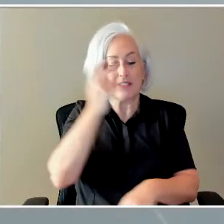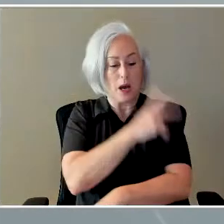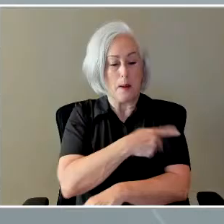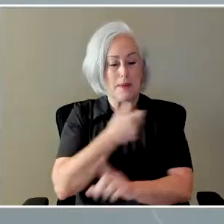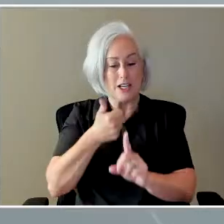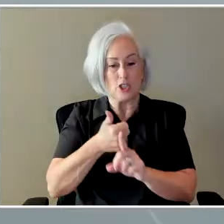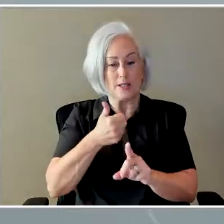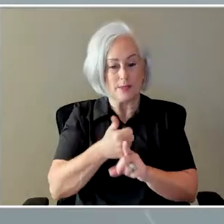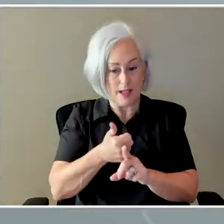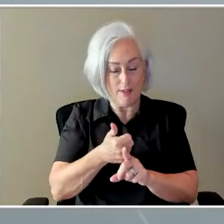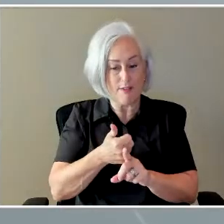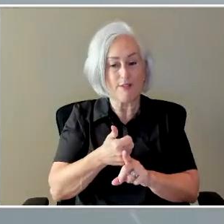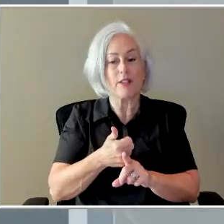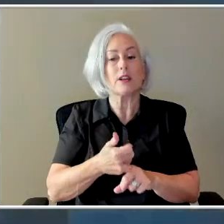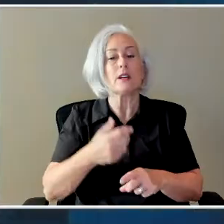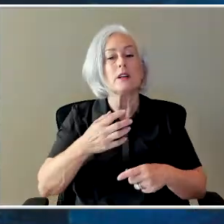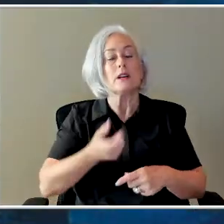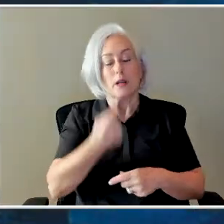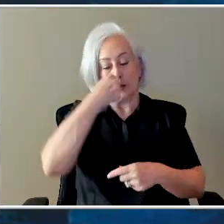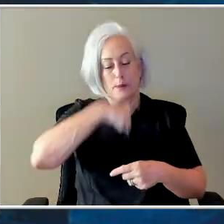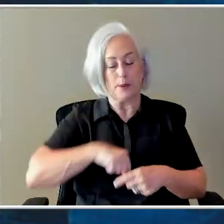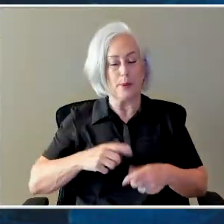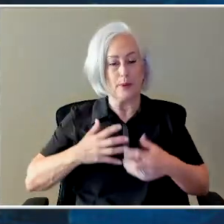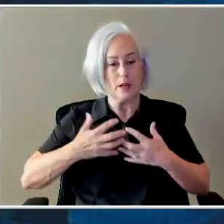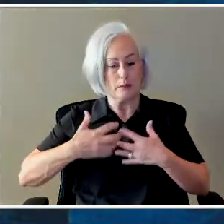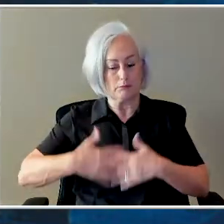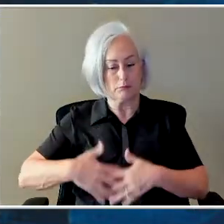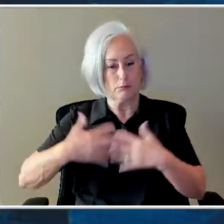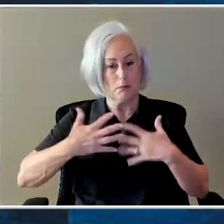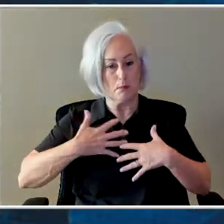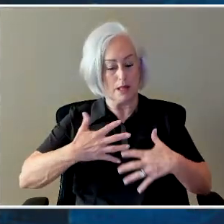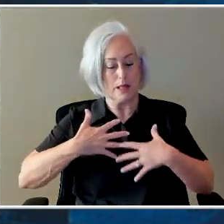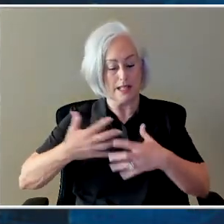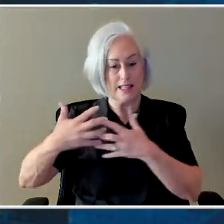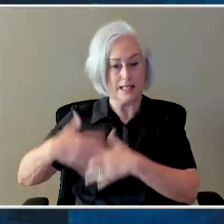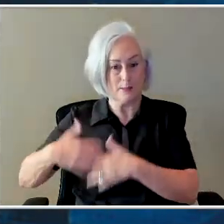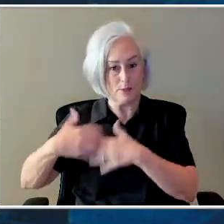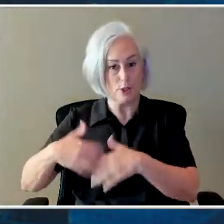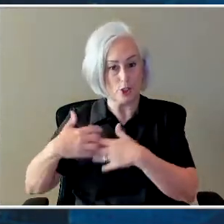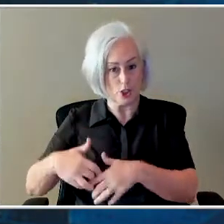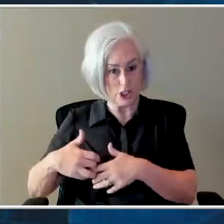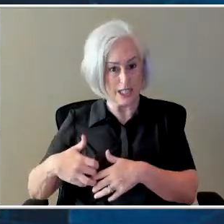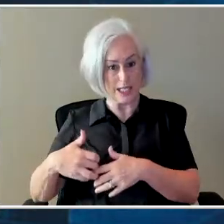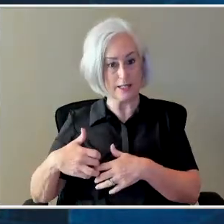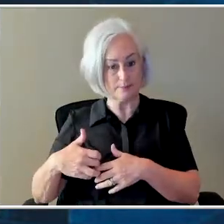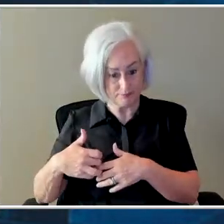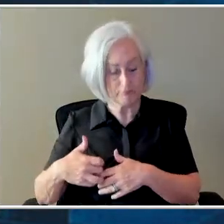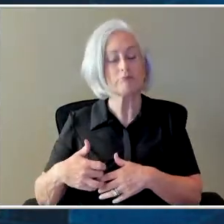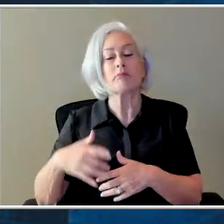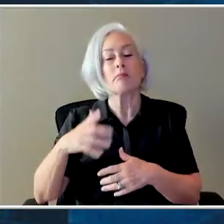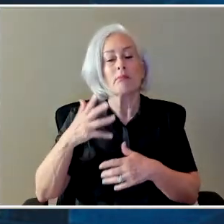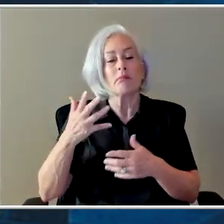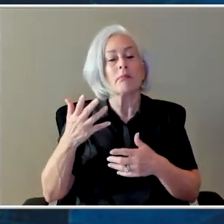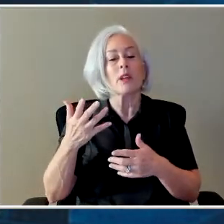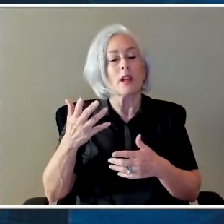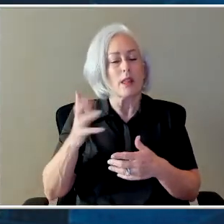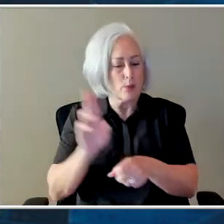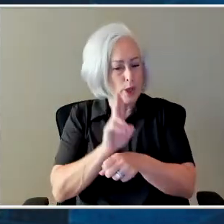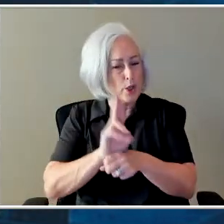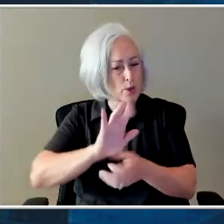to help with pain. They're restrained because sometimes people can wake up and we just don't want them to freak out in the situation that they're